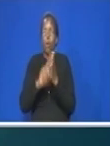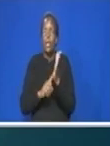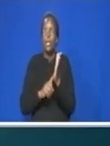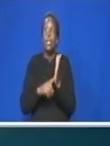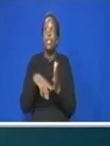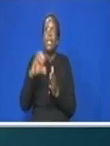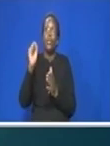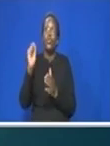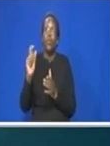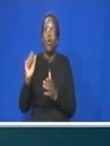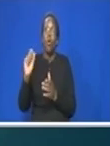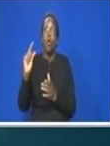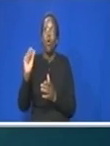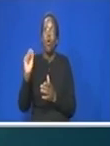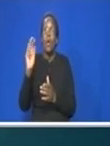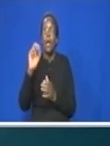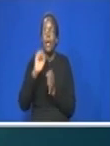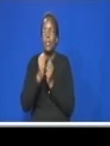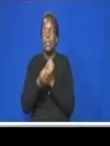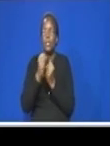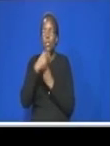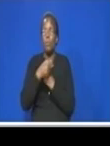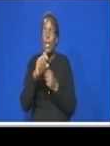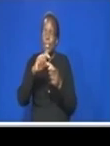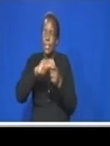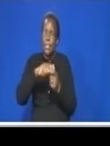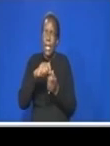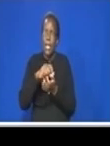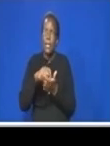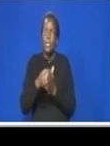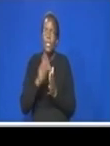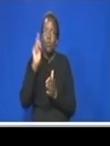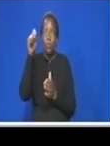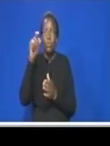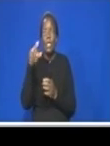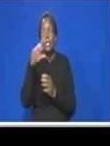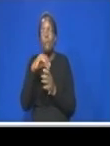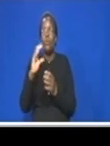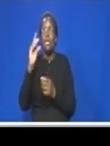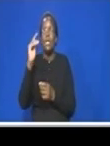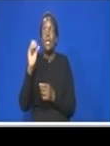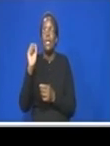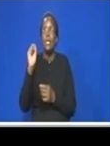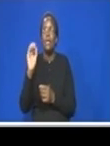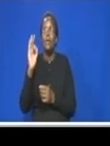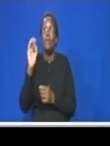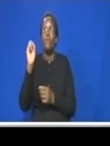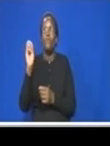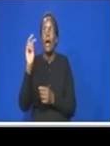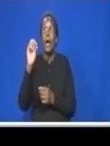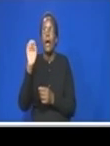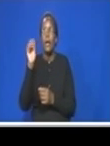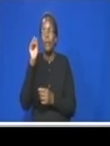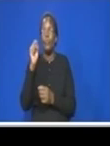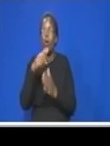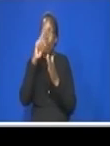the solar system? Since the question is about define, it is similar to a question on what is the